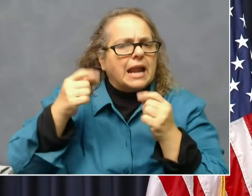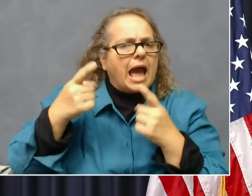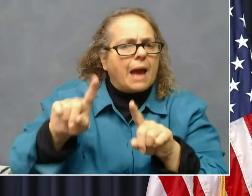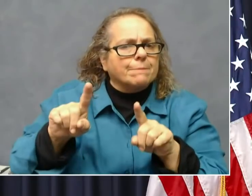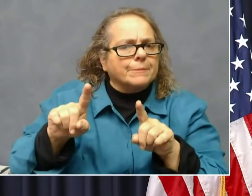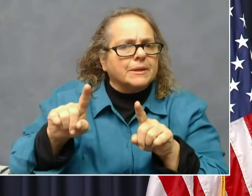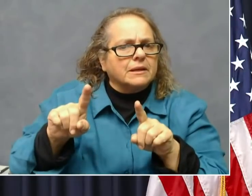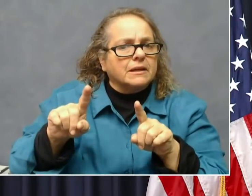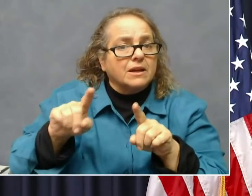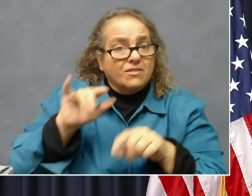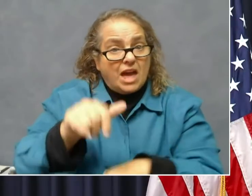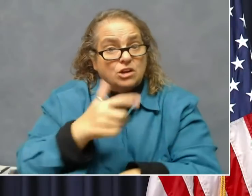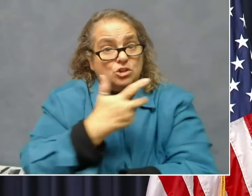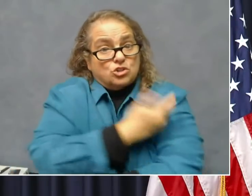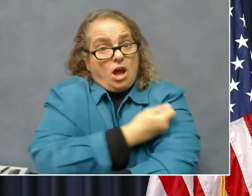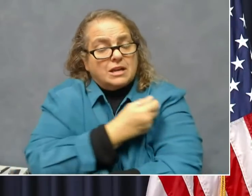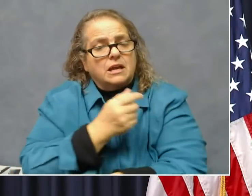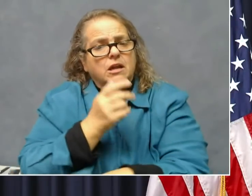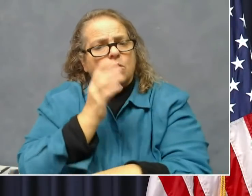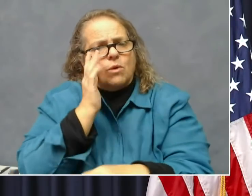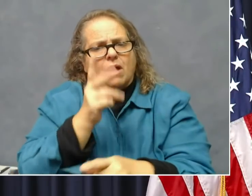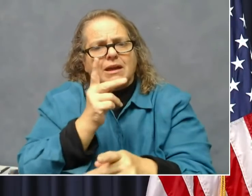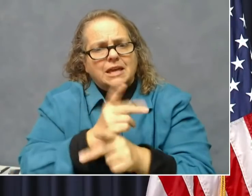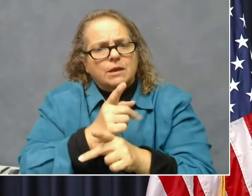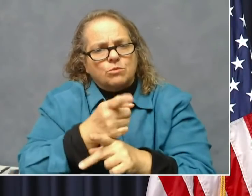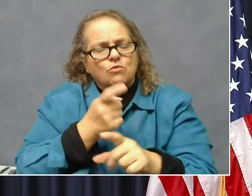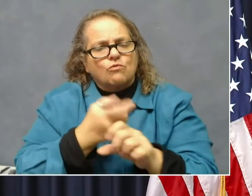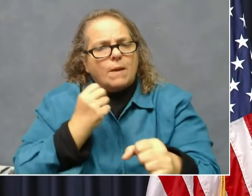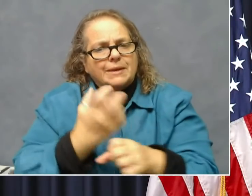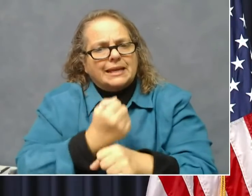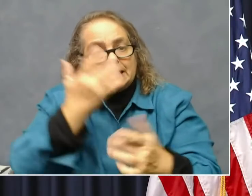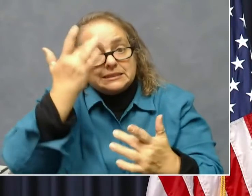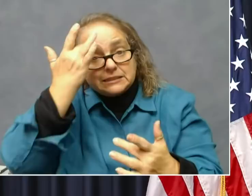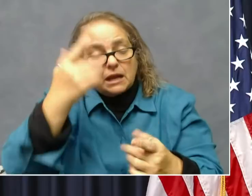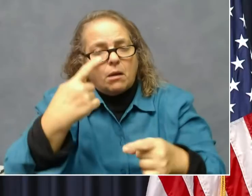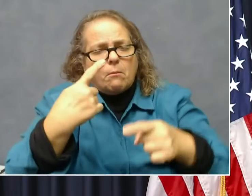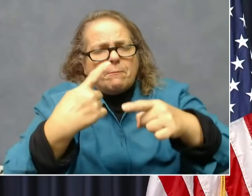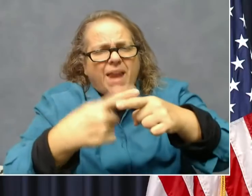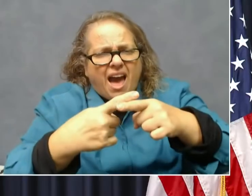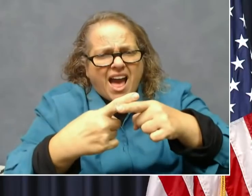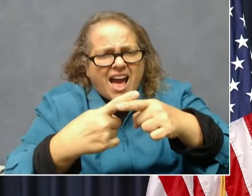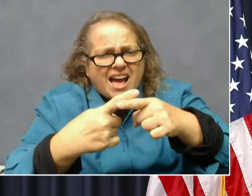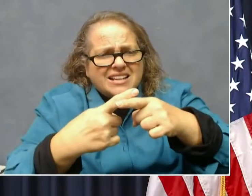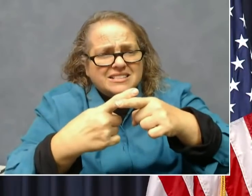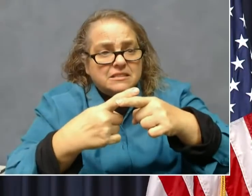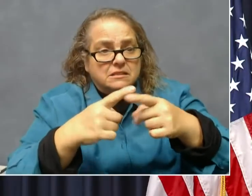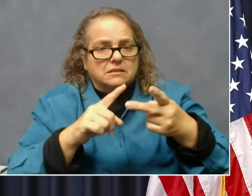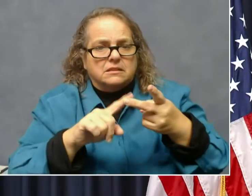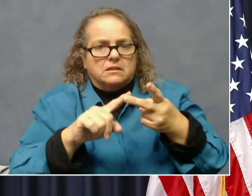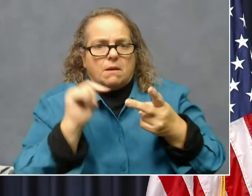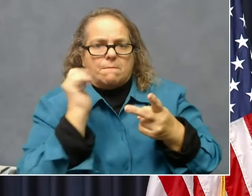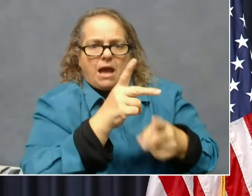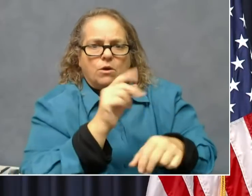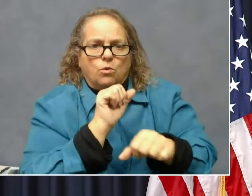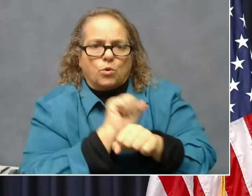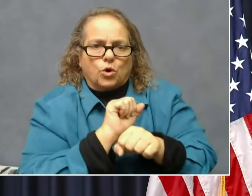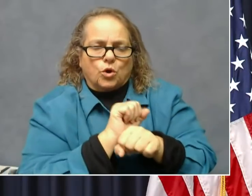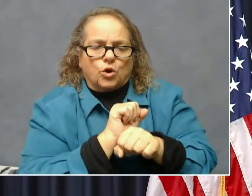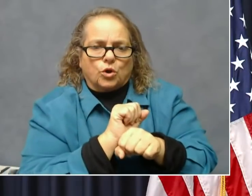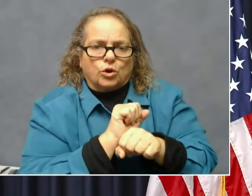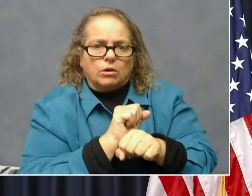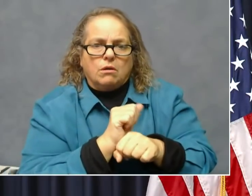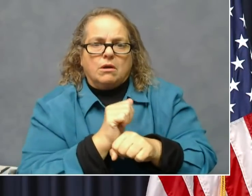sick. It gets folks back to work. It gets your kids back in school. It gets our economy up and running